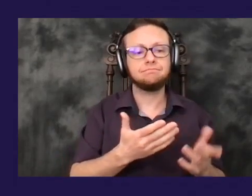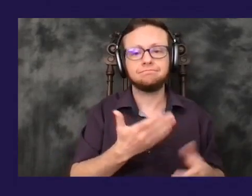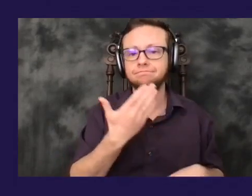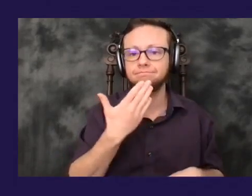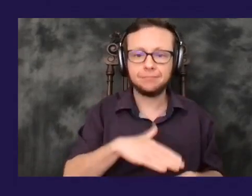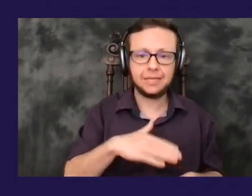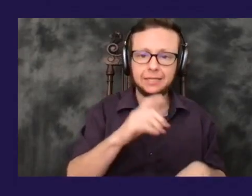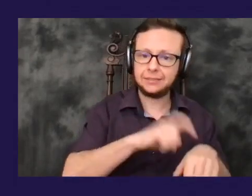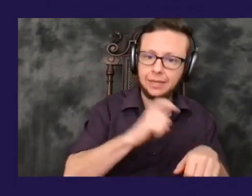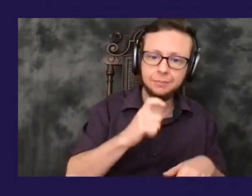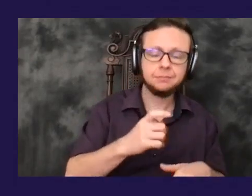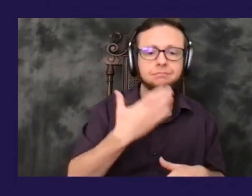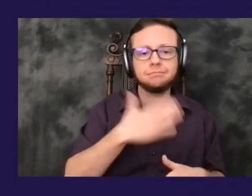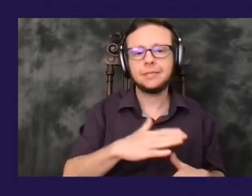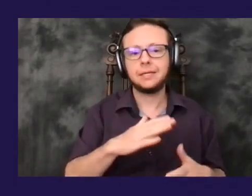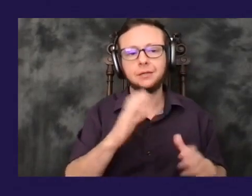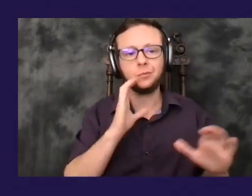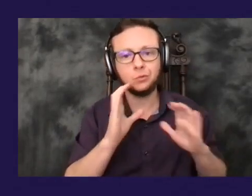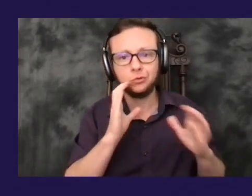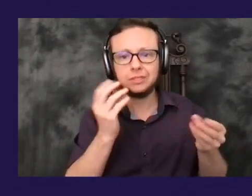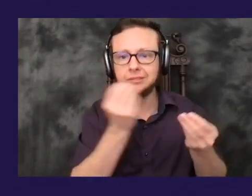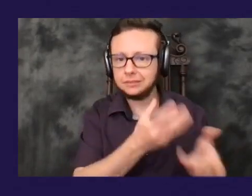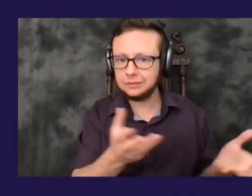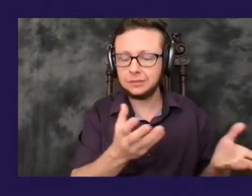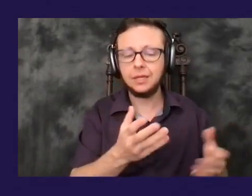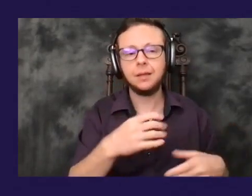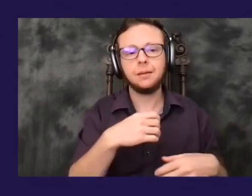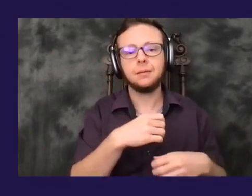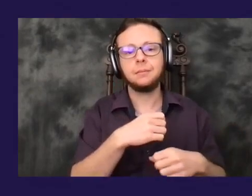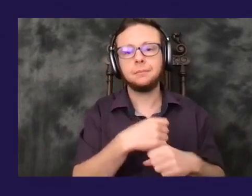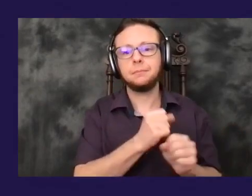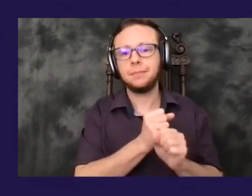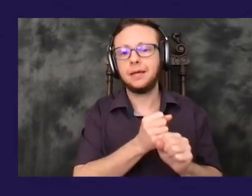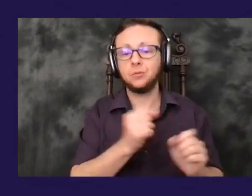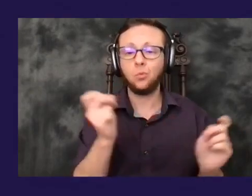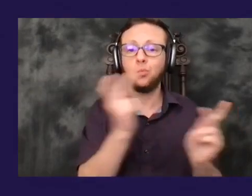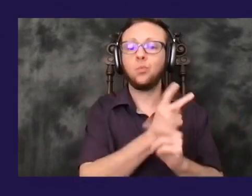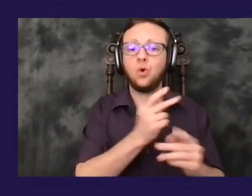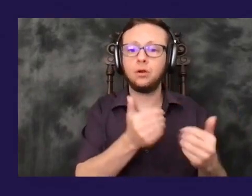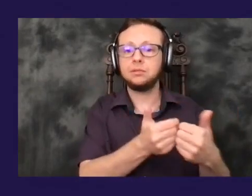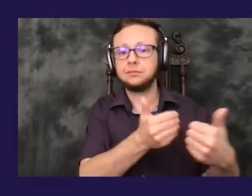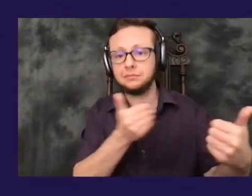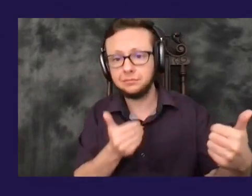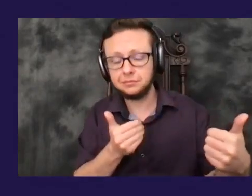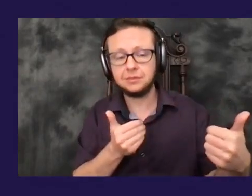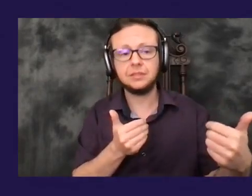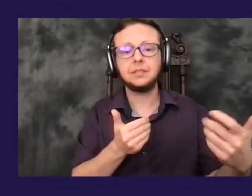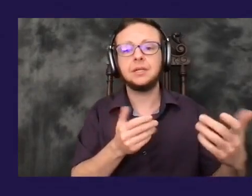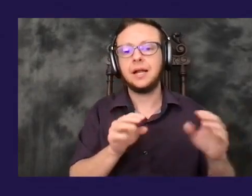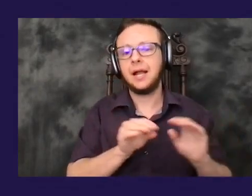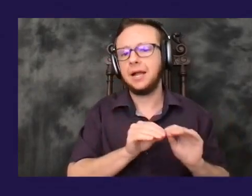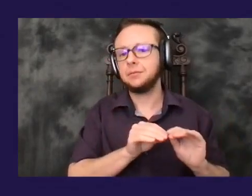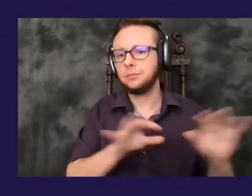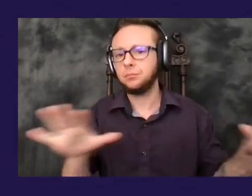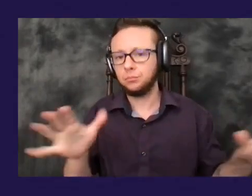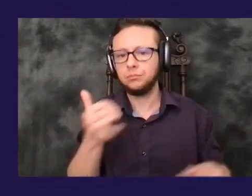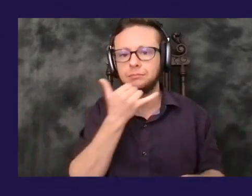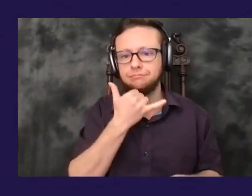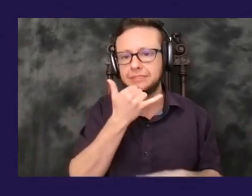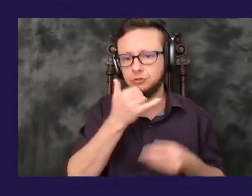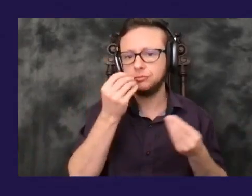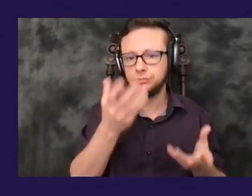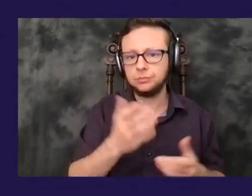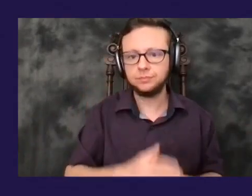ill-informed communication, which actually further alienates them and is a spreading ground for